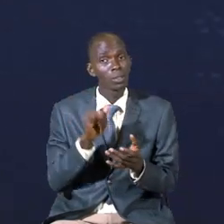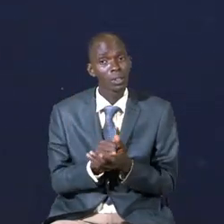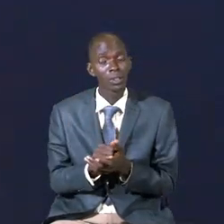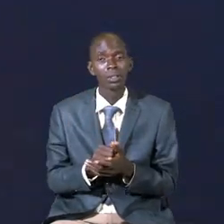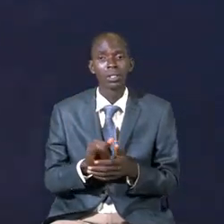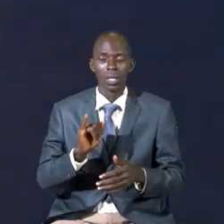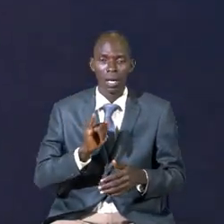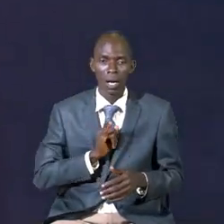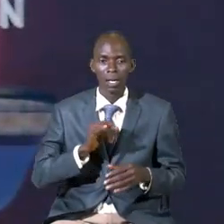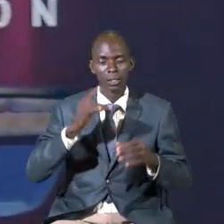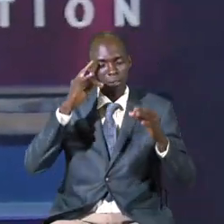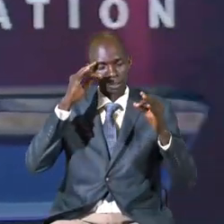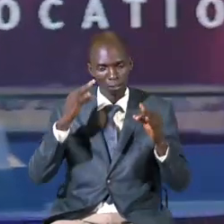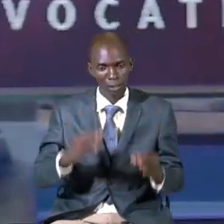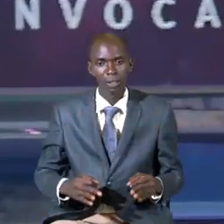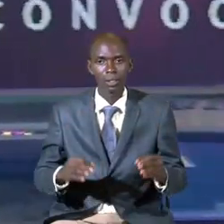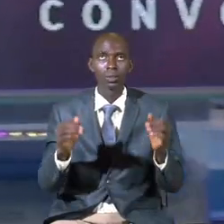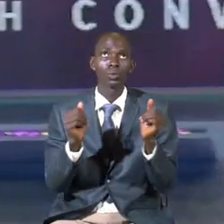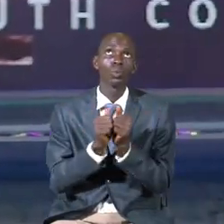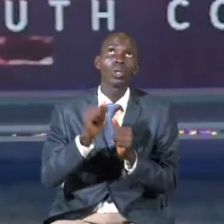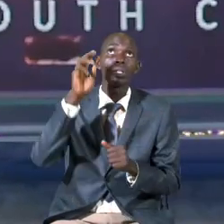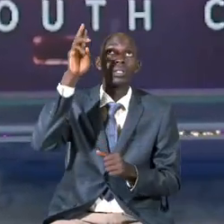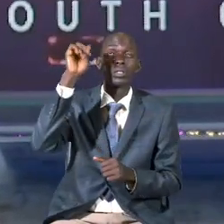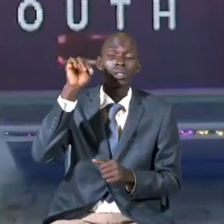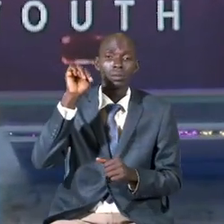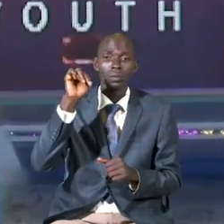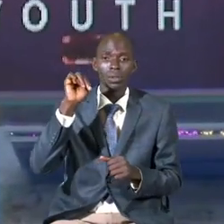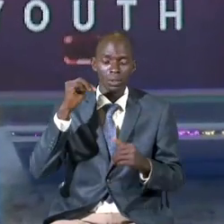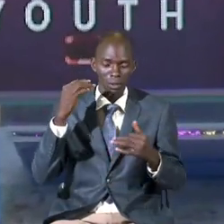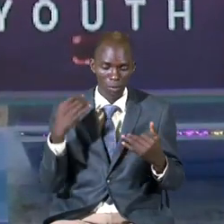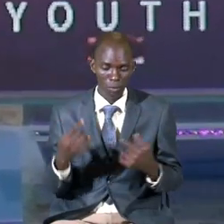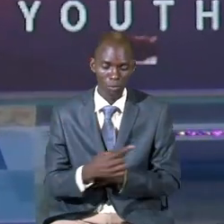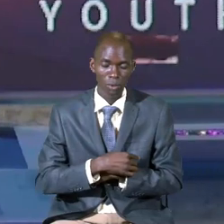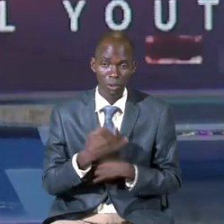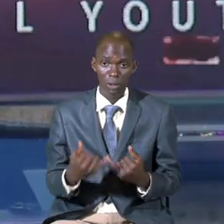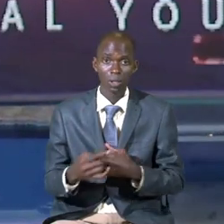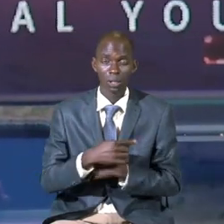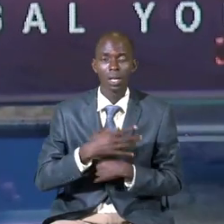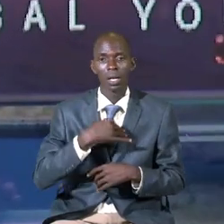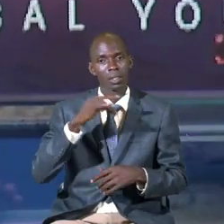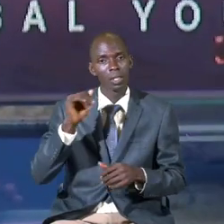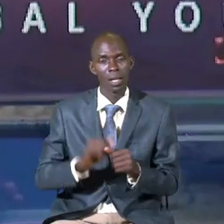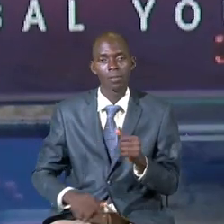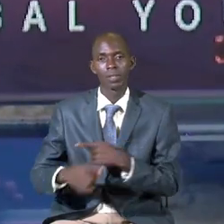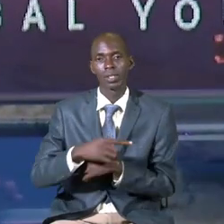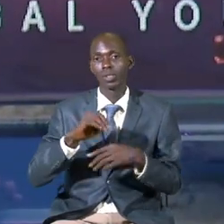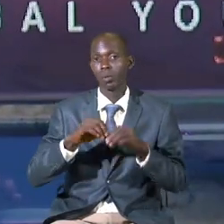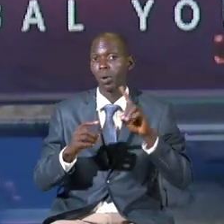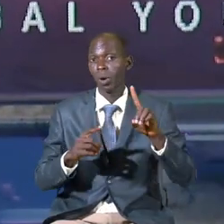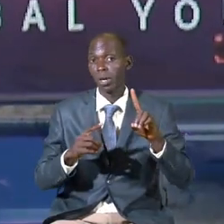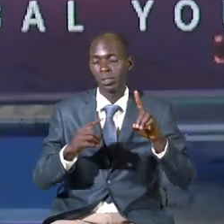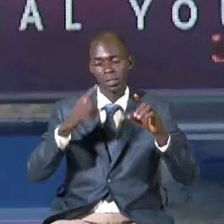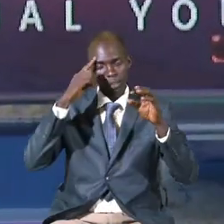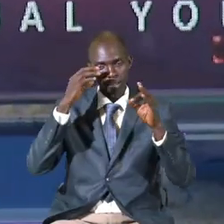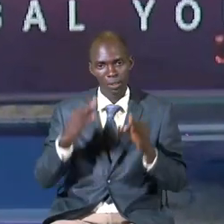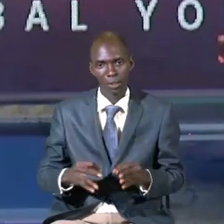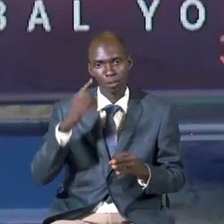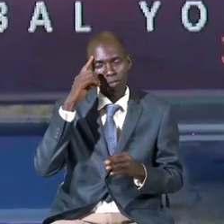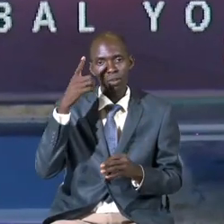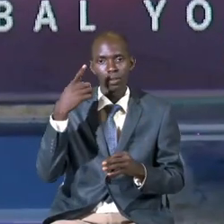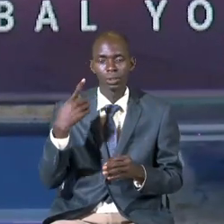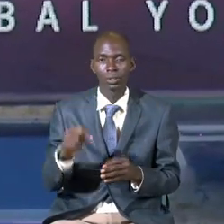with him today every day number one decide for the truth